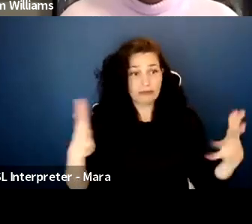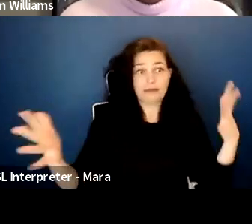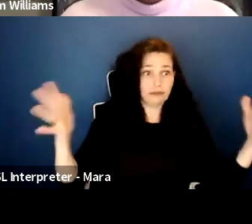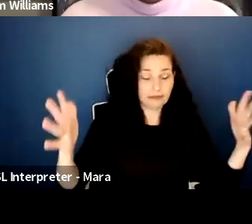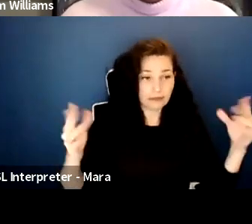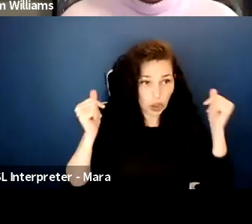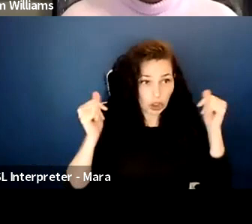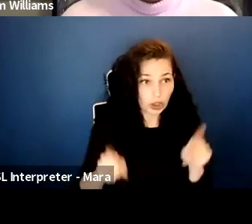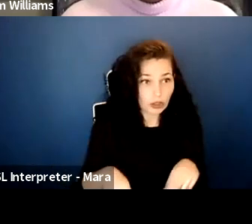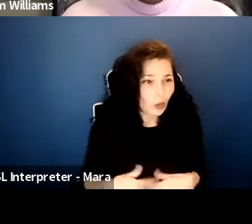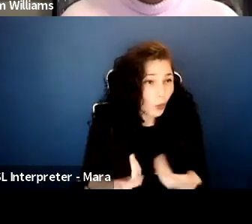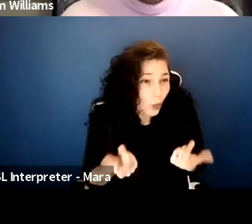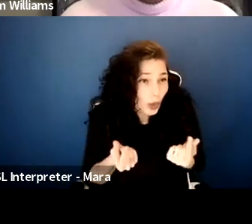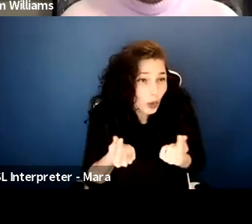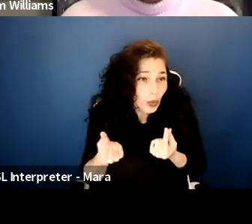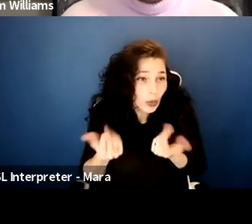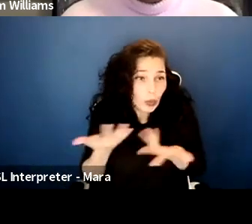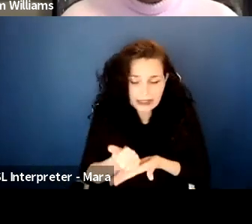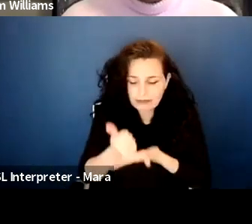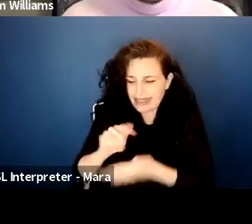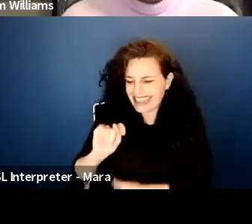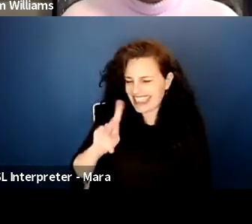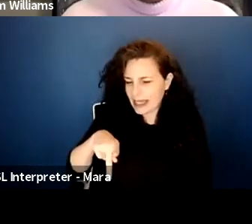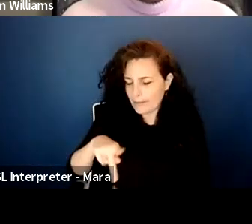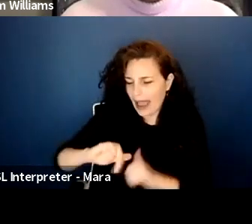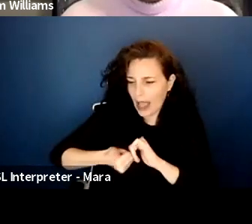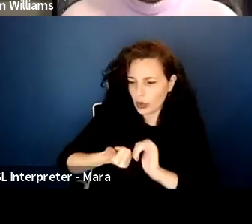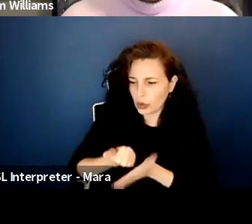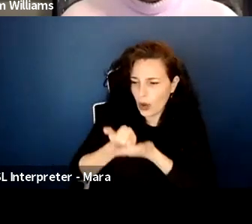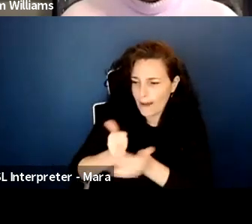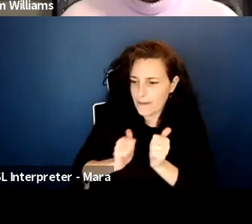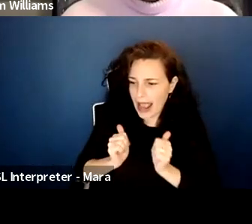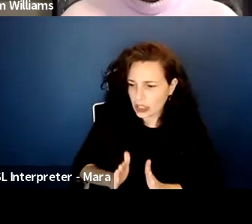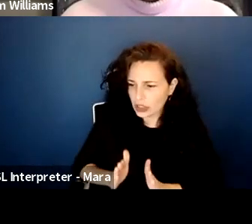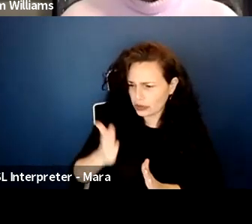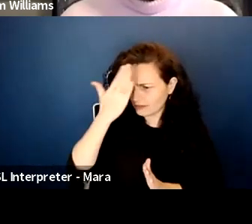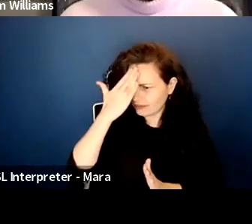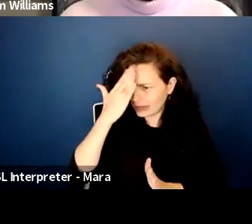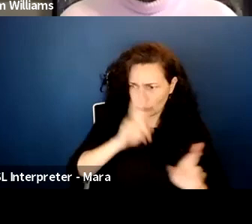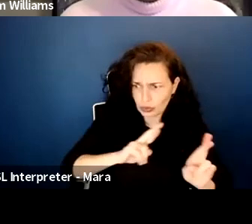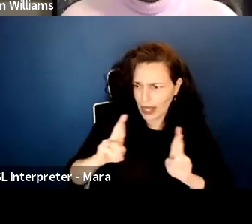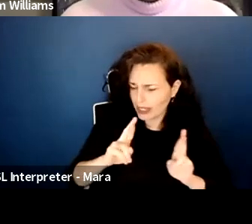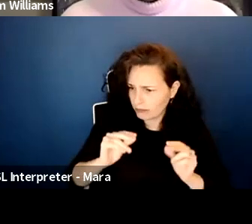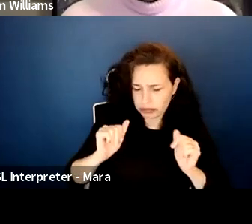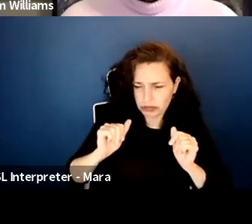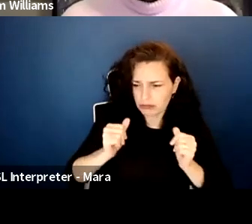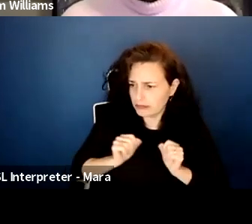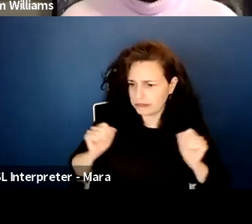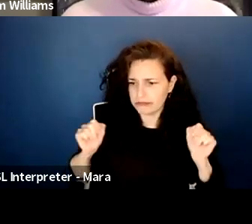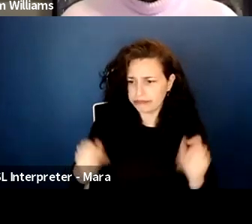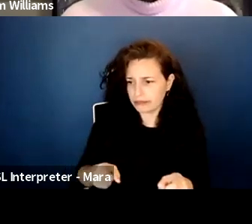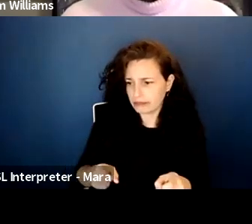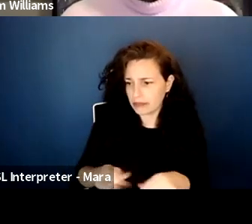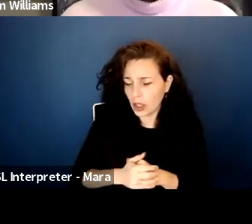Like, what is a good tip that you all four, I would say, I would just offer, like Suzanne, if you wanted to start, what do you suggest they